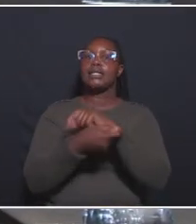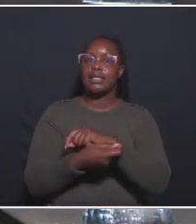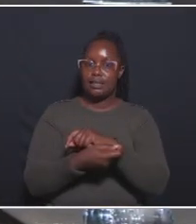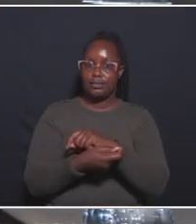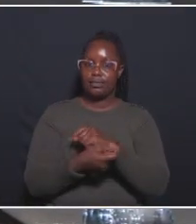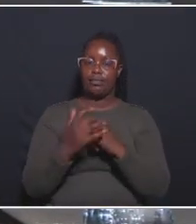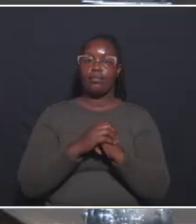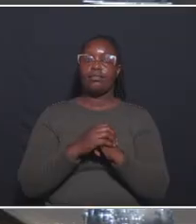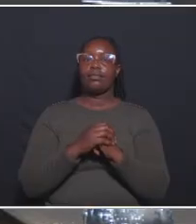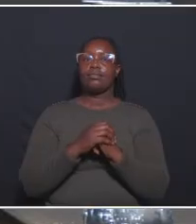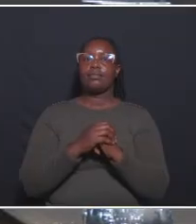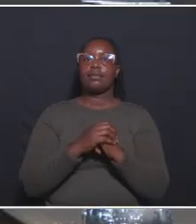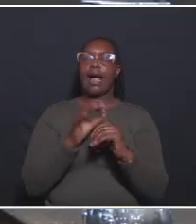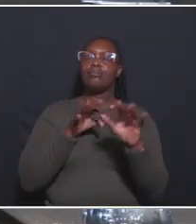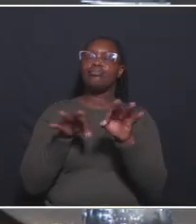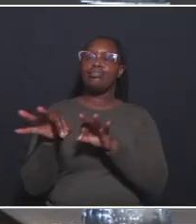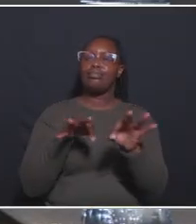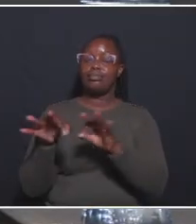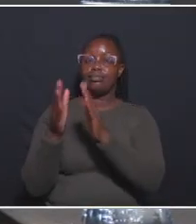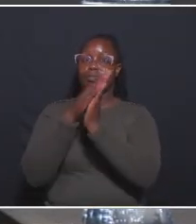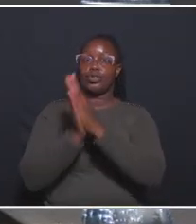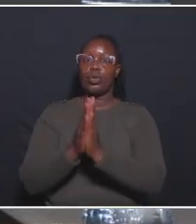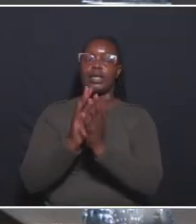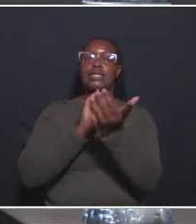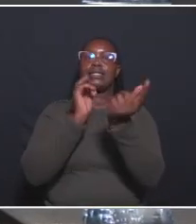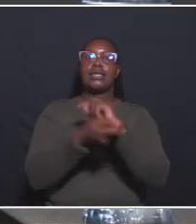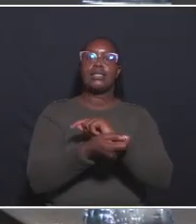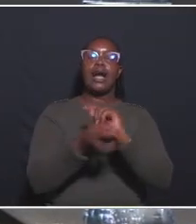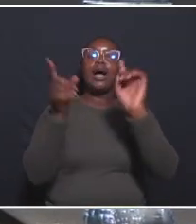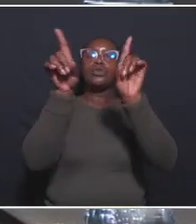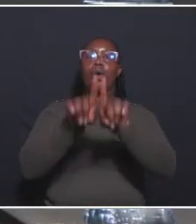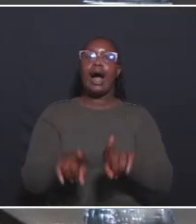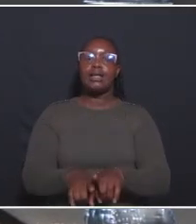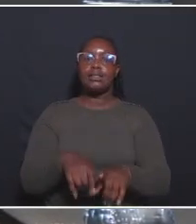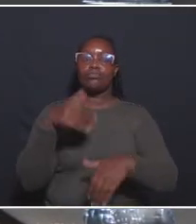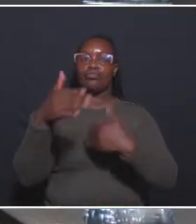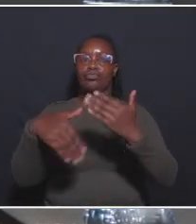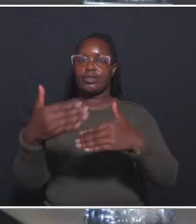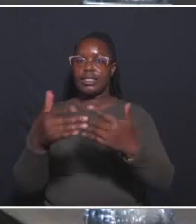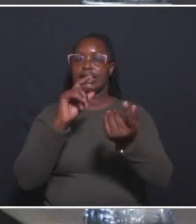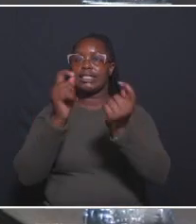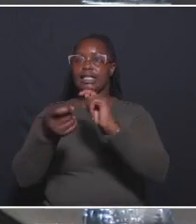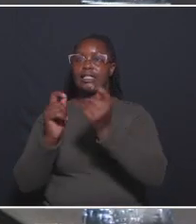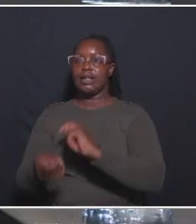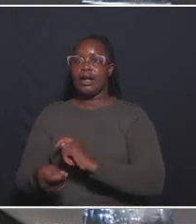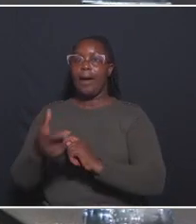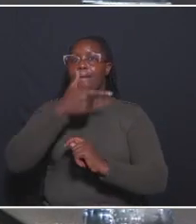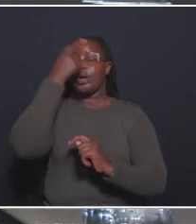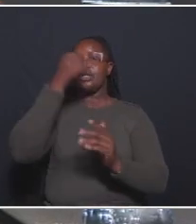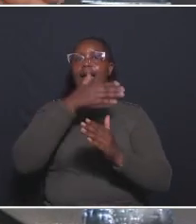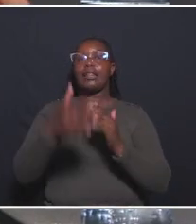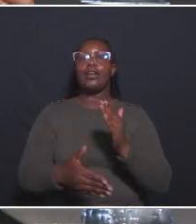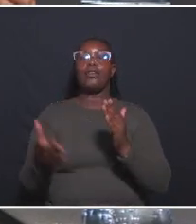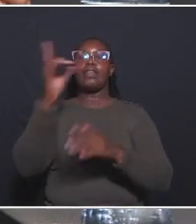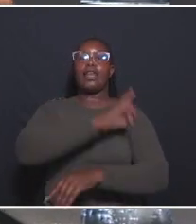composition of everything changes. And so when it changes, you move with the story, because at the end of the day, it's the integrity of the story. It's not